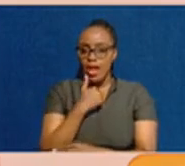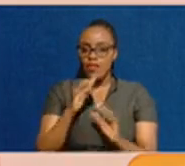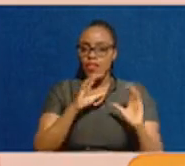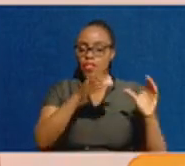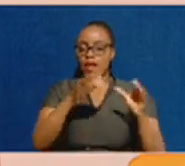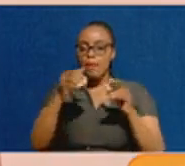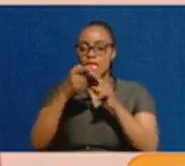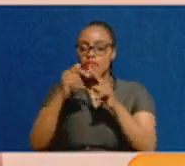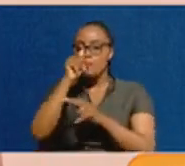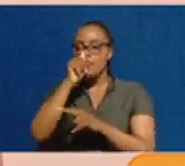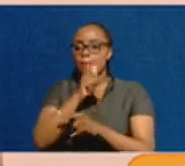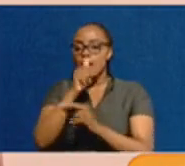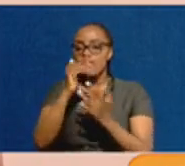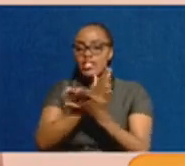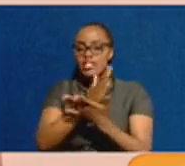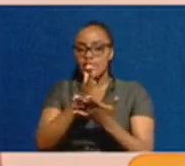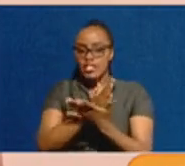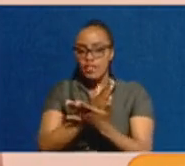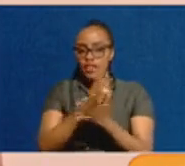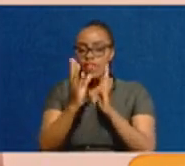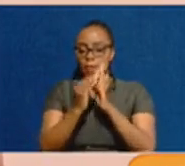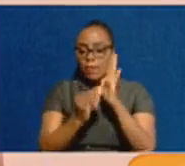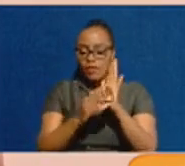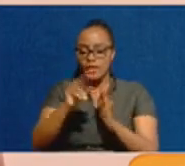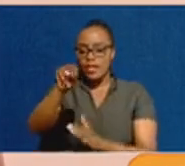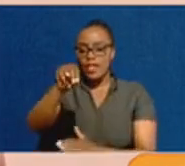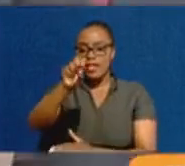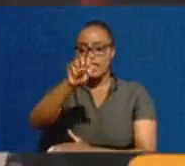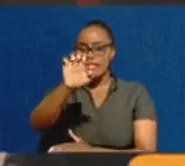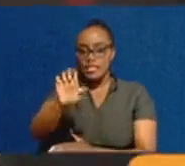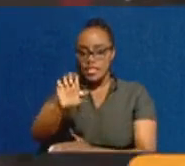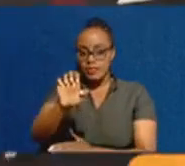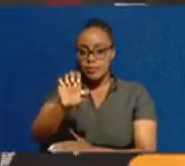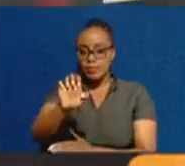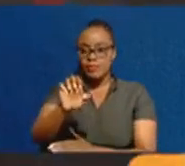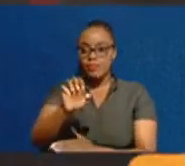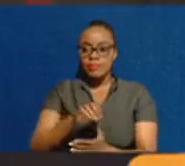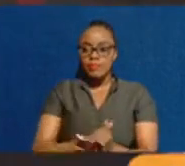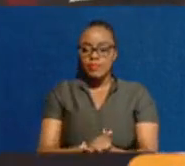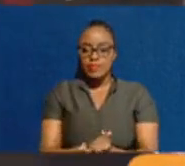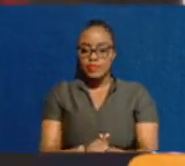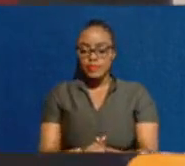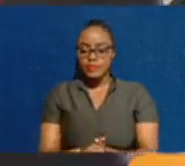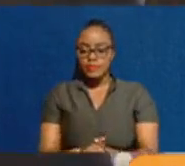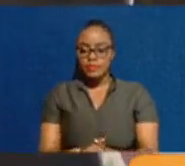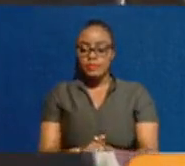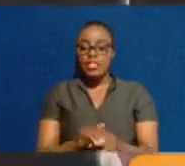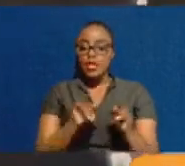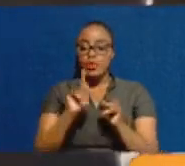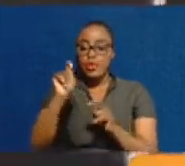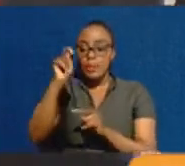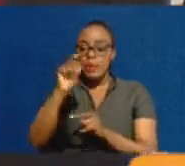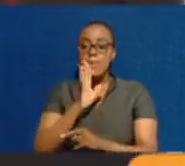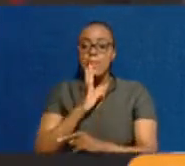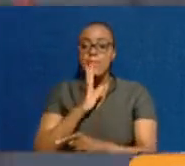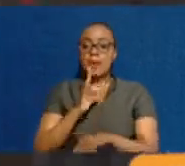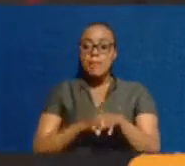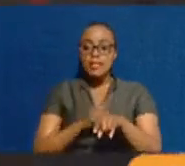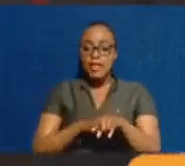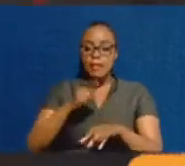companies from the private sector listing in the Nairobi Stock Exchange. Ladies and gentlemen. The president was speaking during